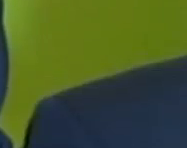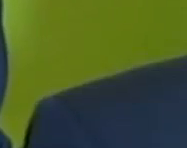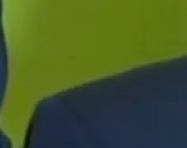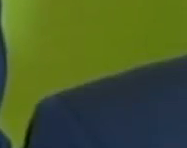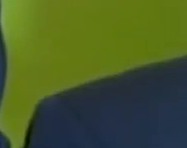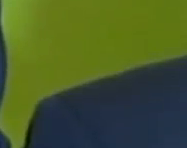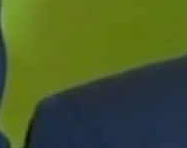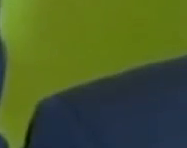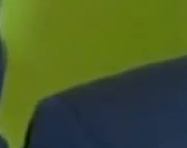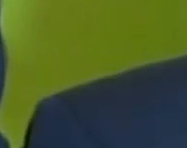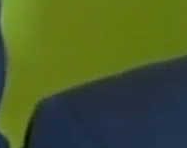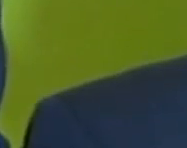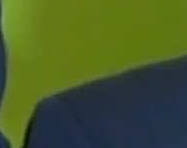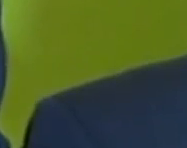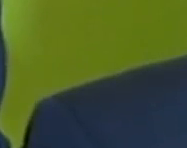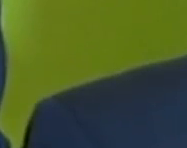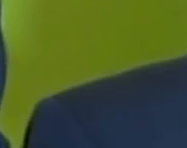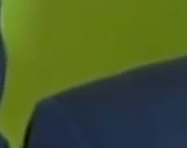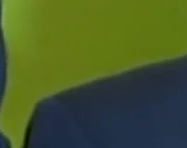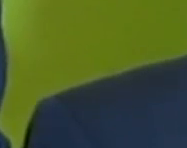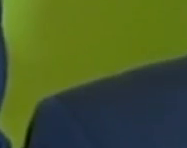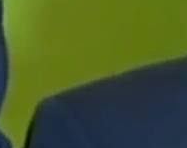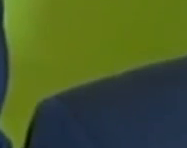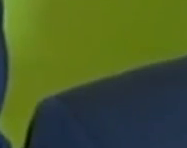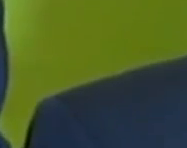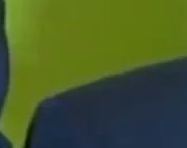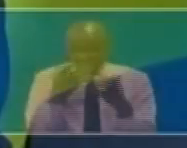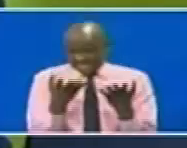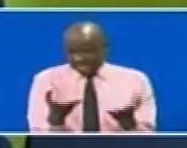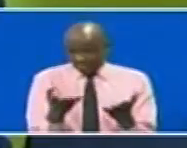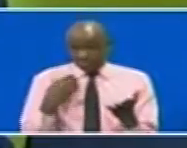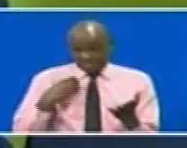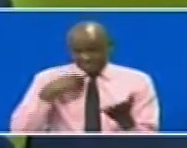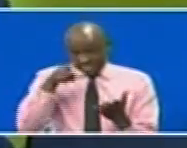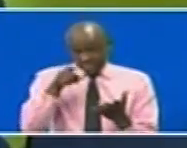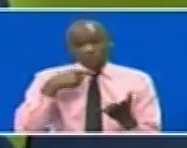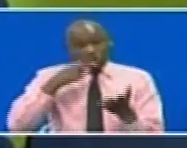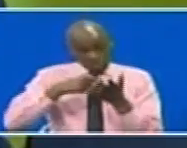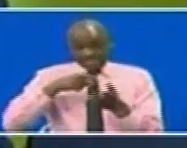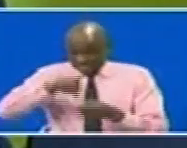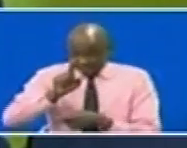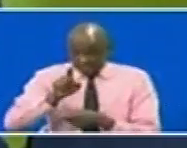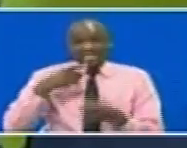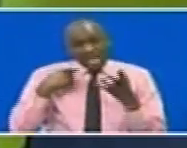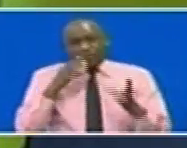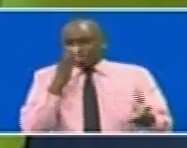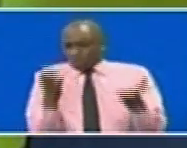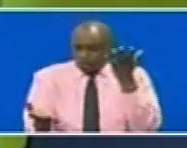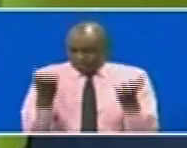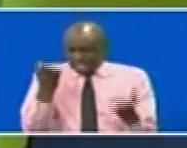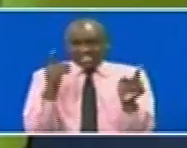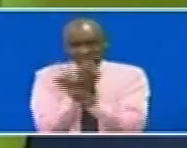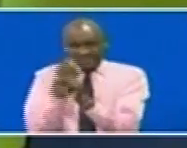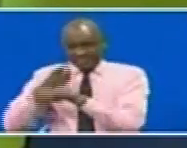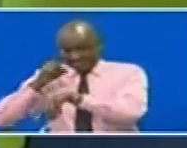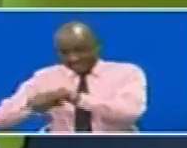Compare full year last year and full year this year, the impact then will sort of correct itself. Right now, because we are comparing different